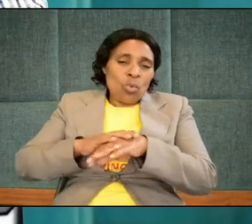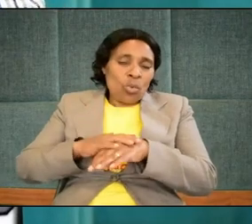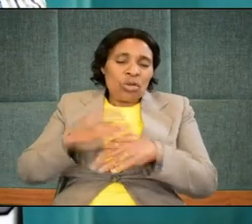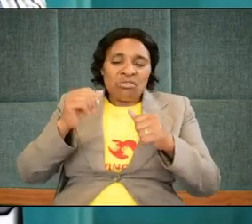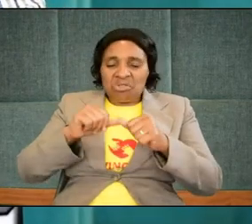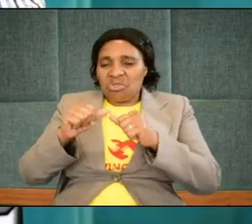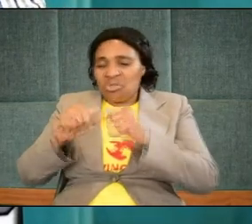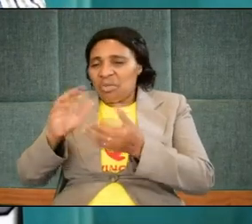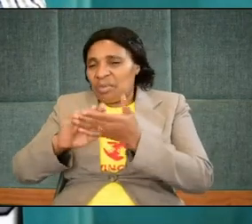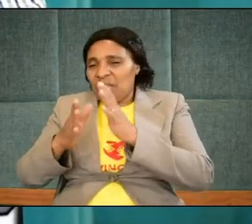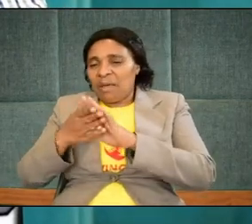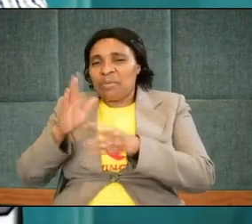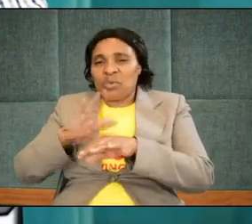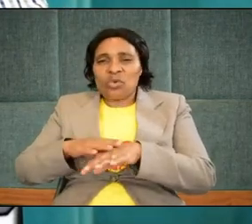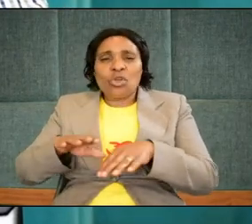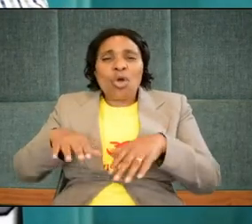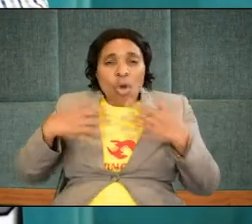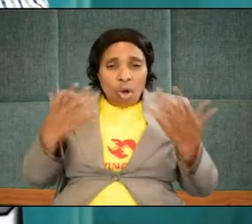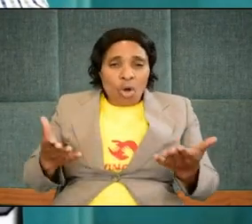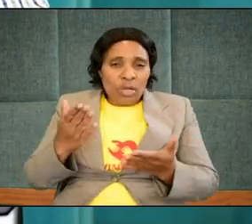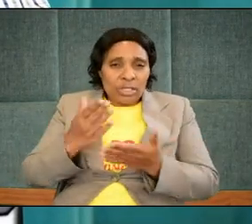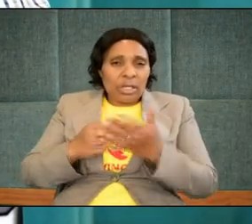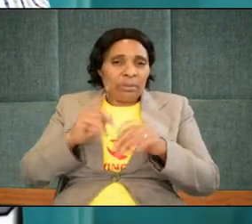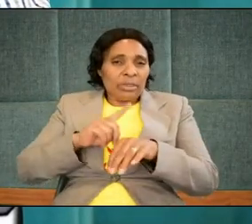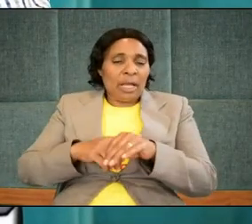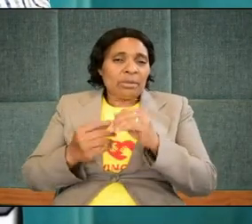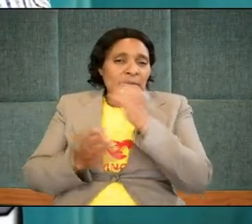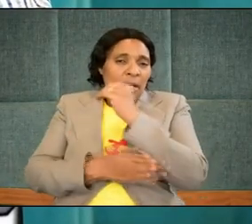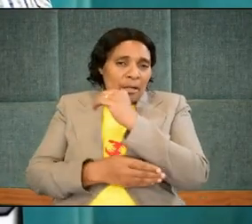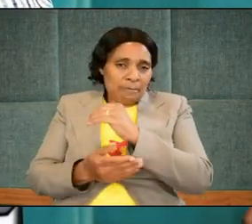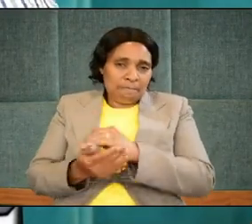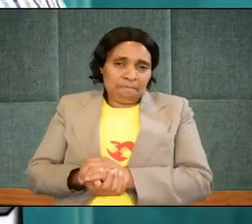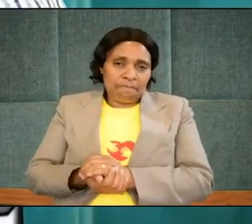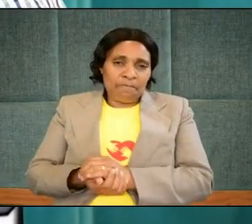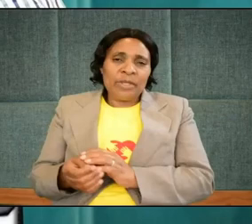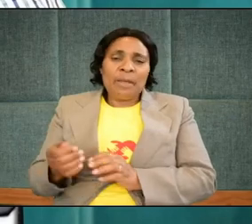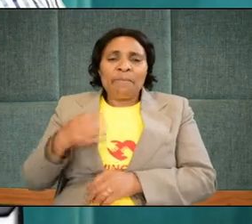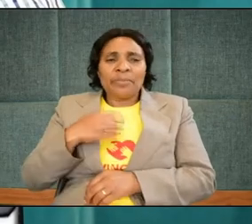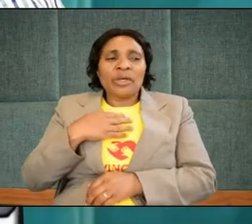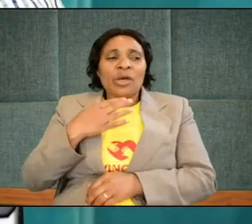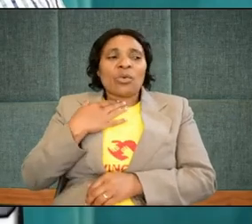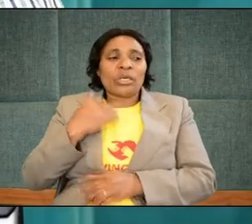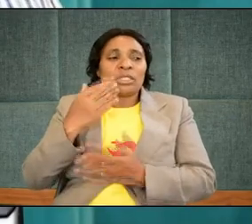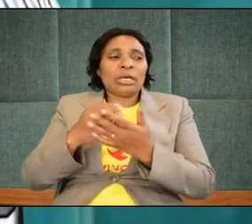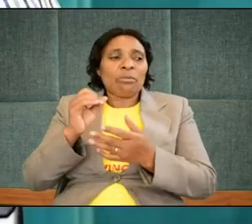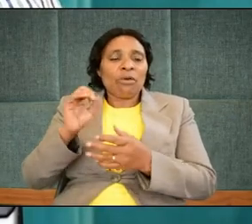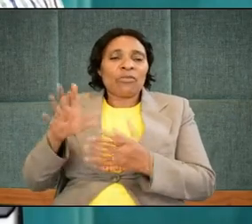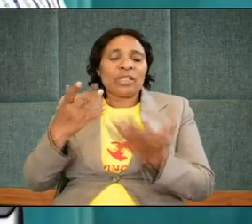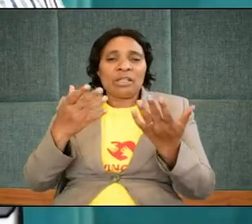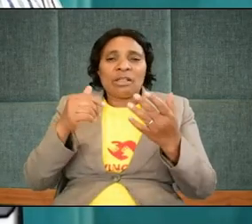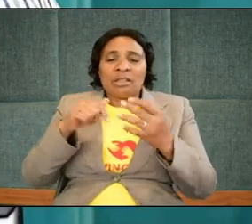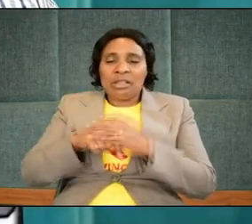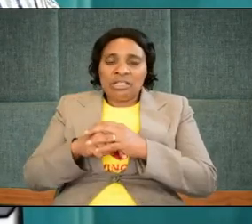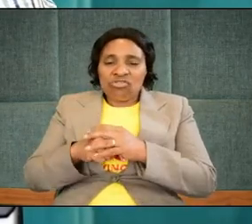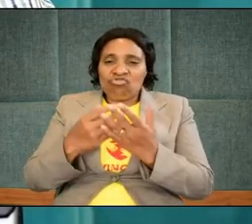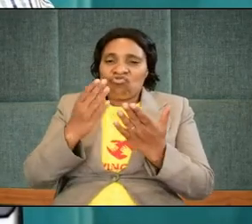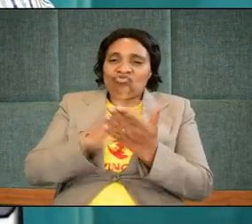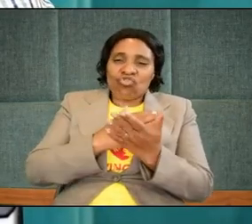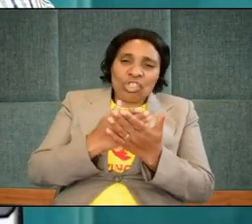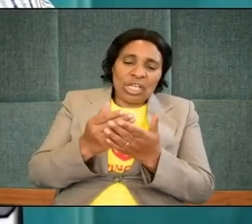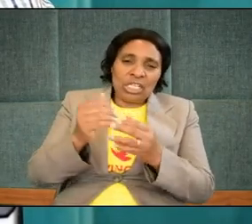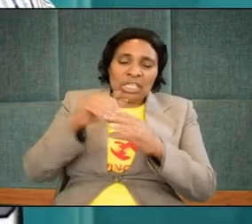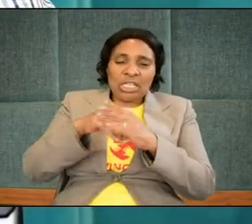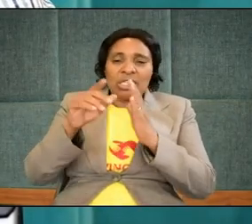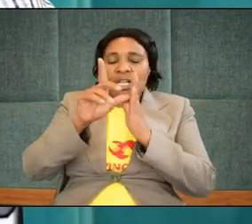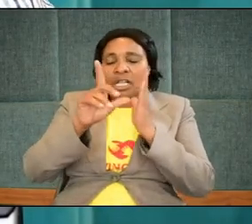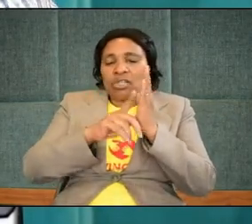or when things are also bad? Steve, we'd like to look at some of the punchlines that were shared with us in the